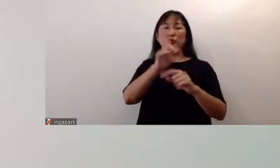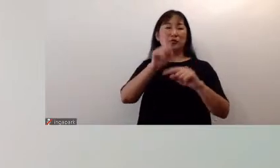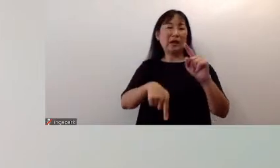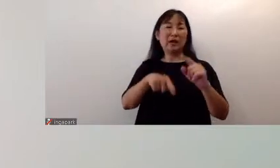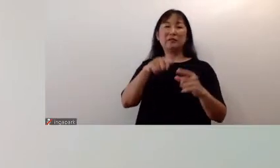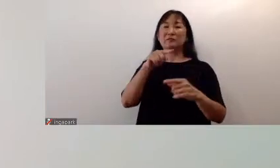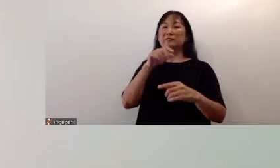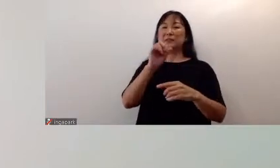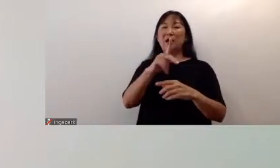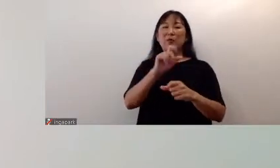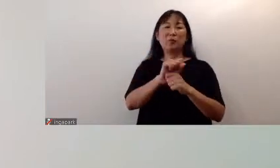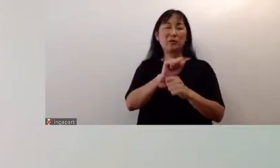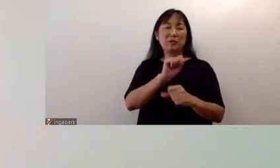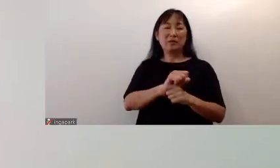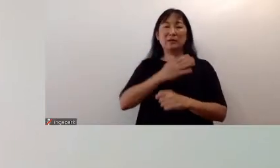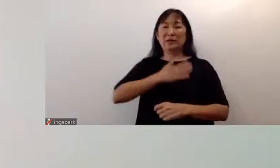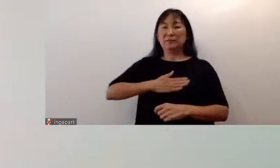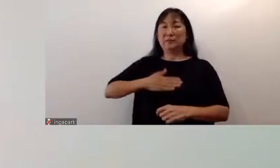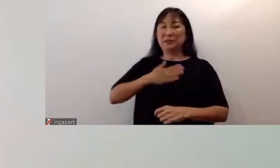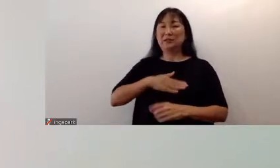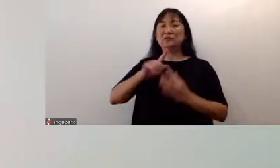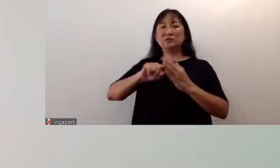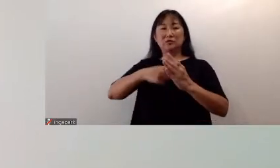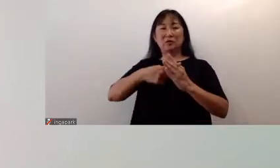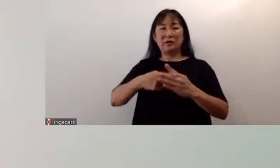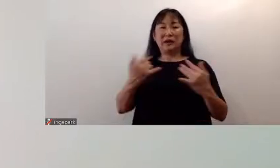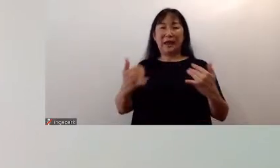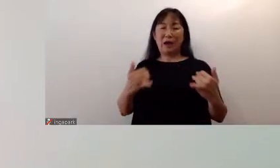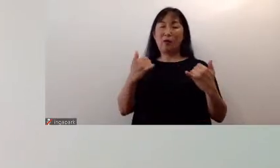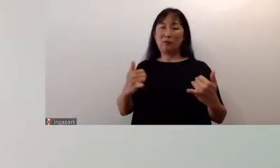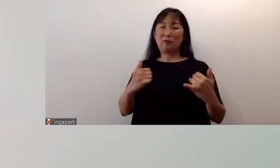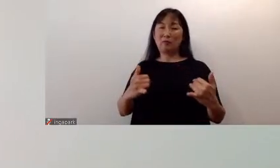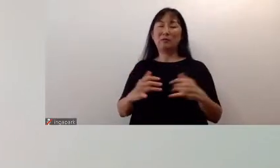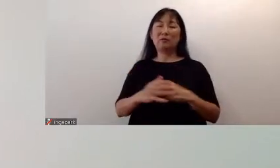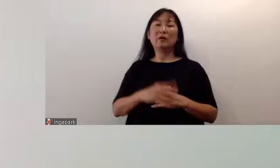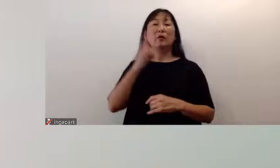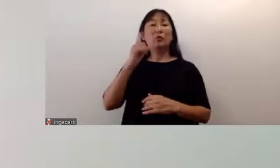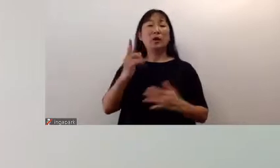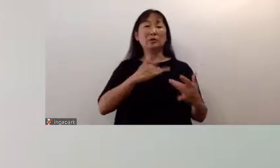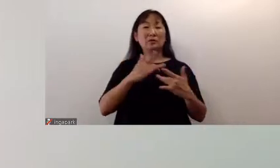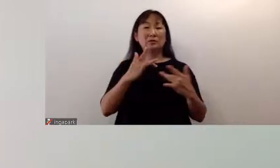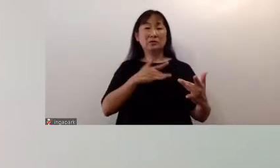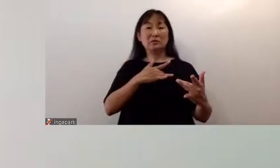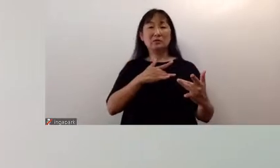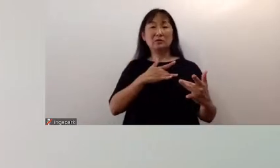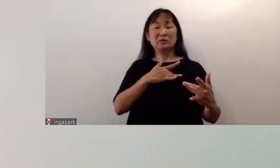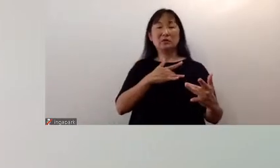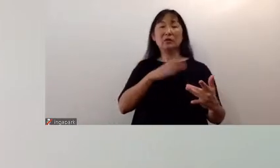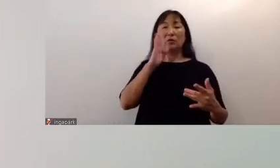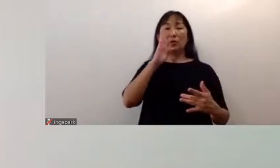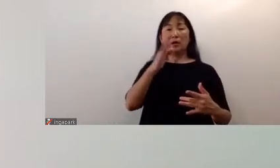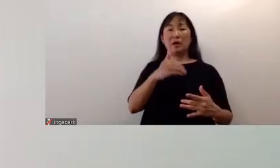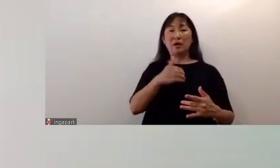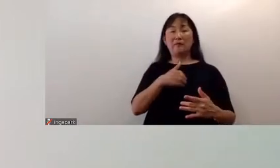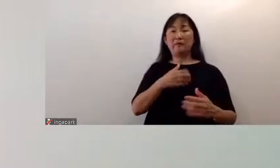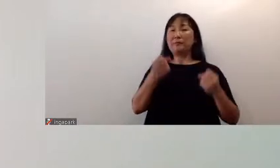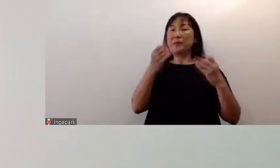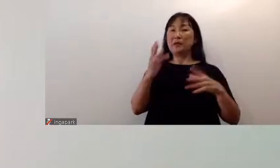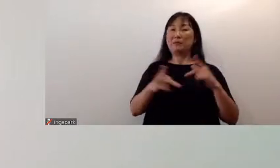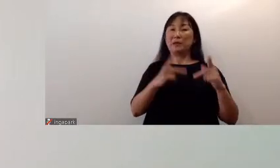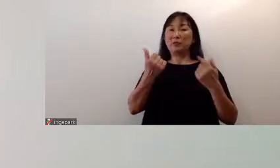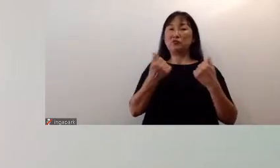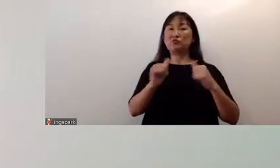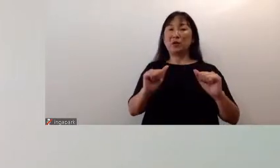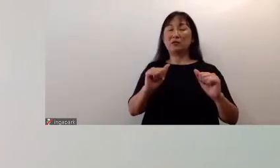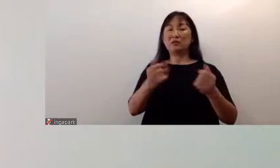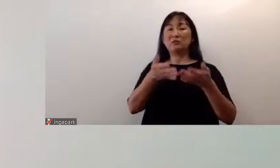work, we would encourage you to start that process. One of the concerns we have is that there's going to be a lot of people trying to